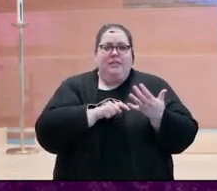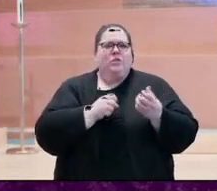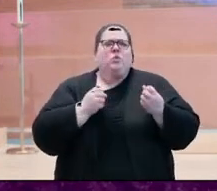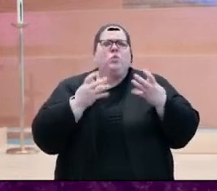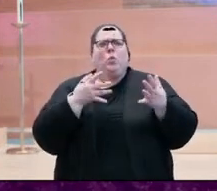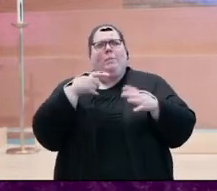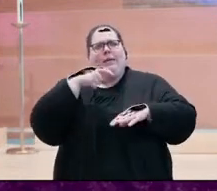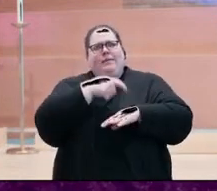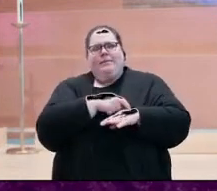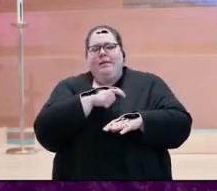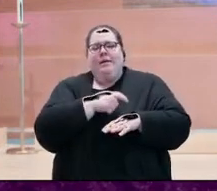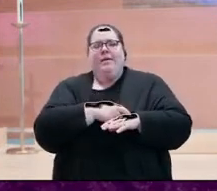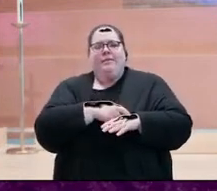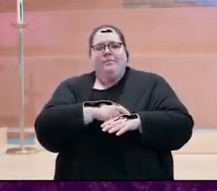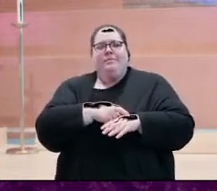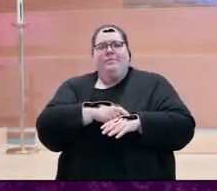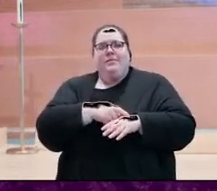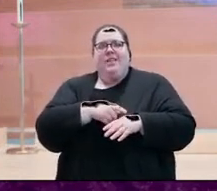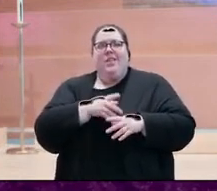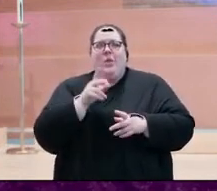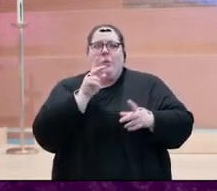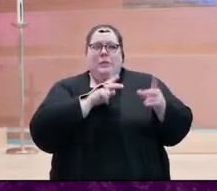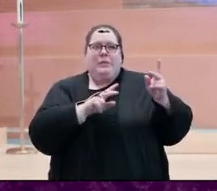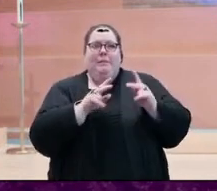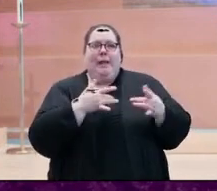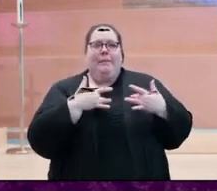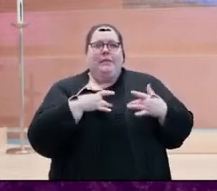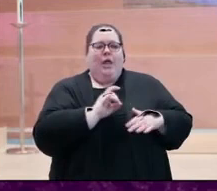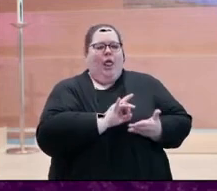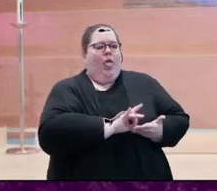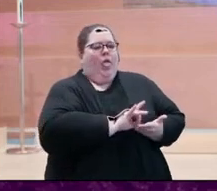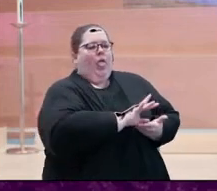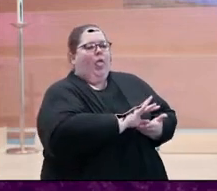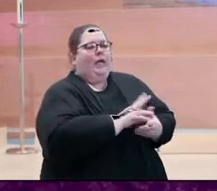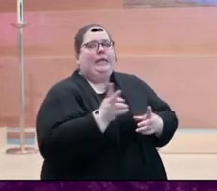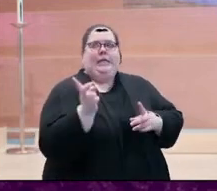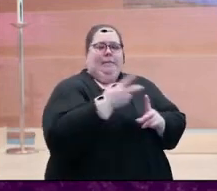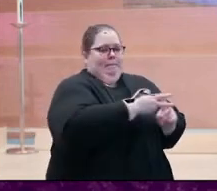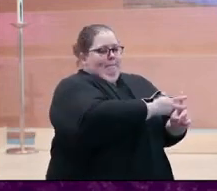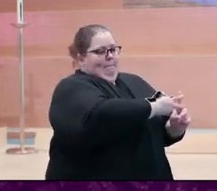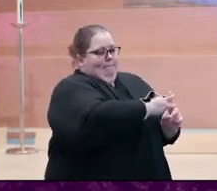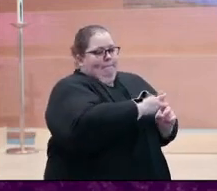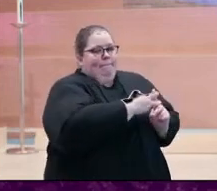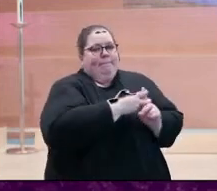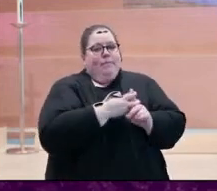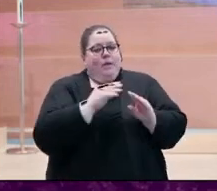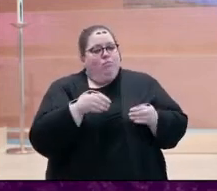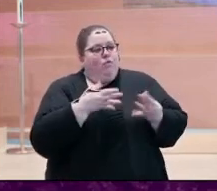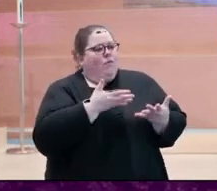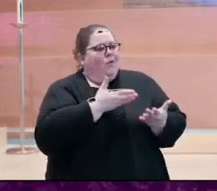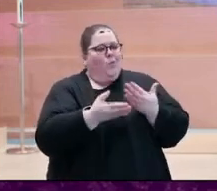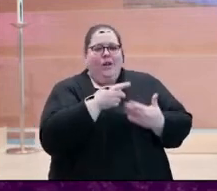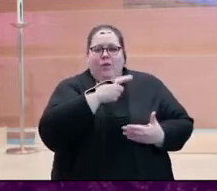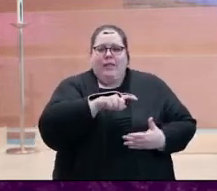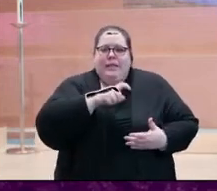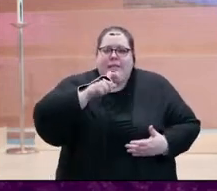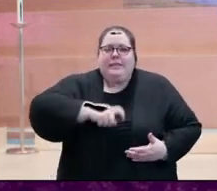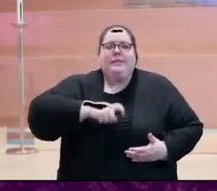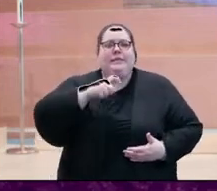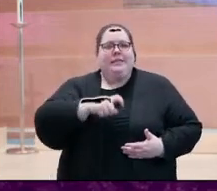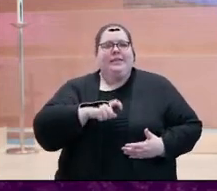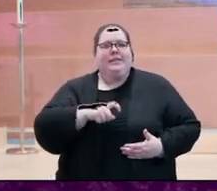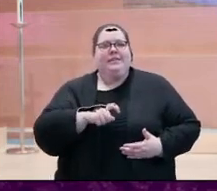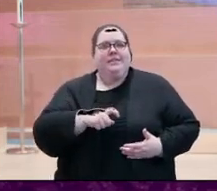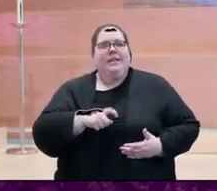These are him bringing these outcasts of society and giving them their most basic needs so that they could be welcomed back